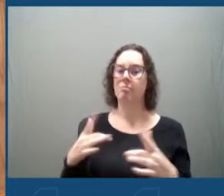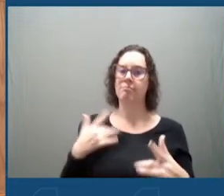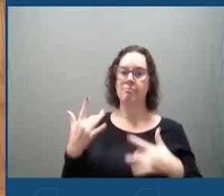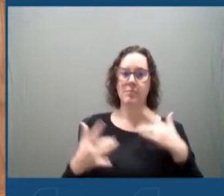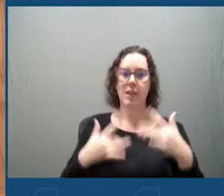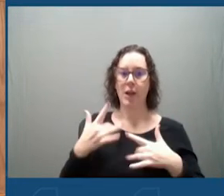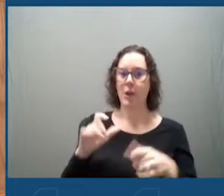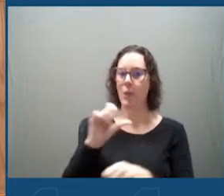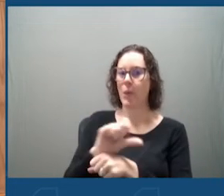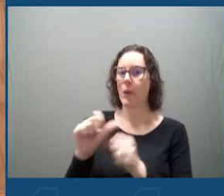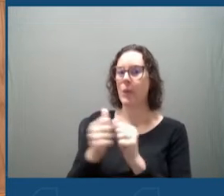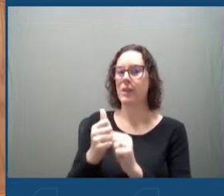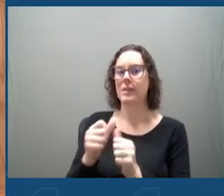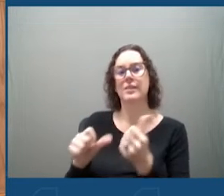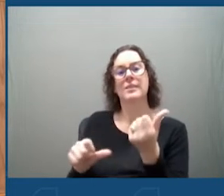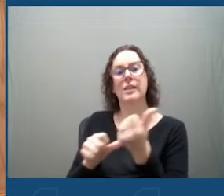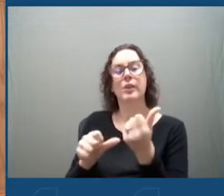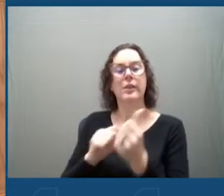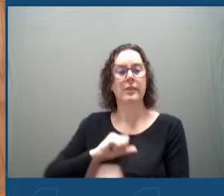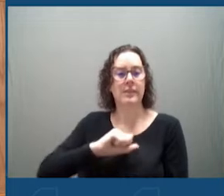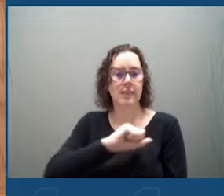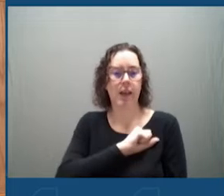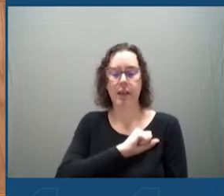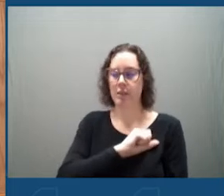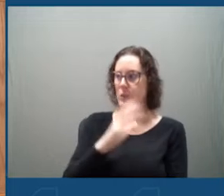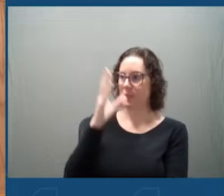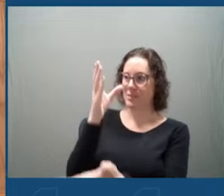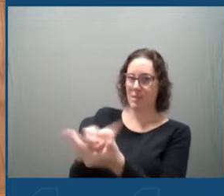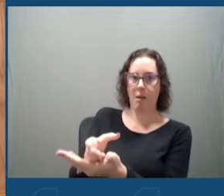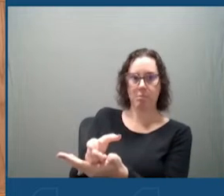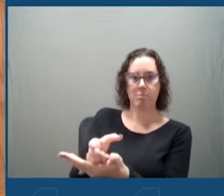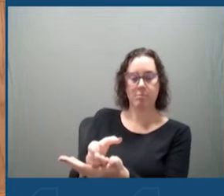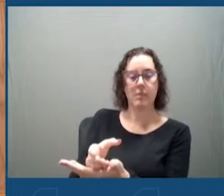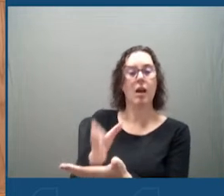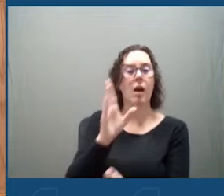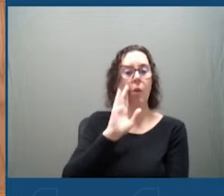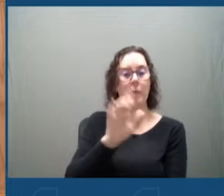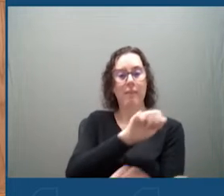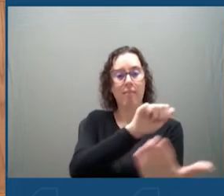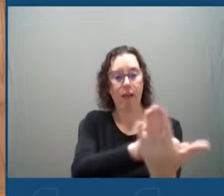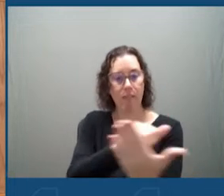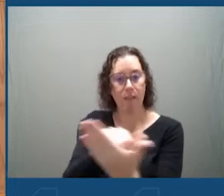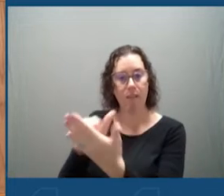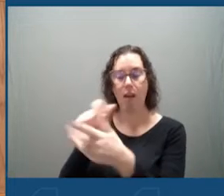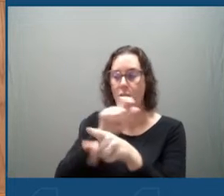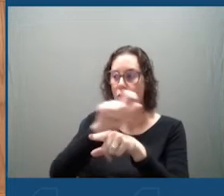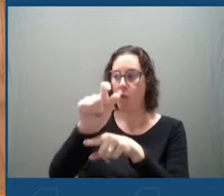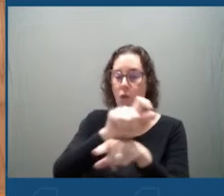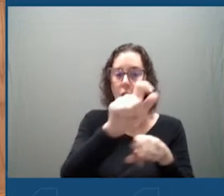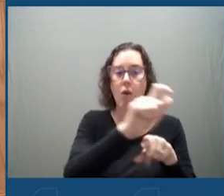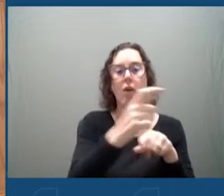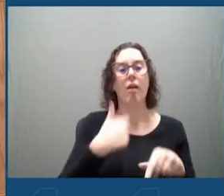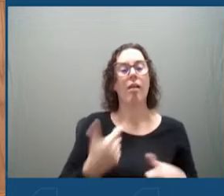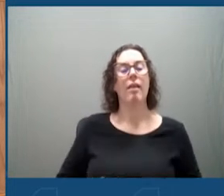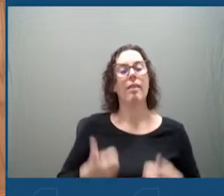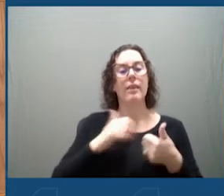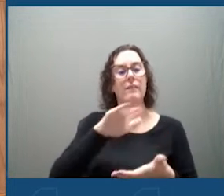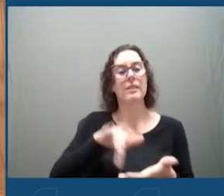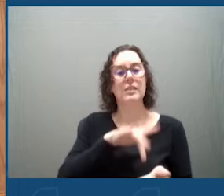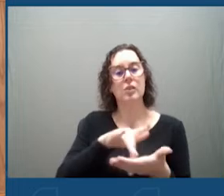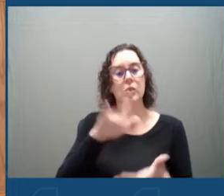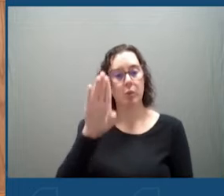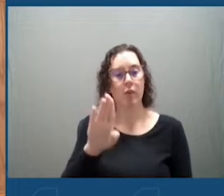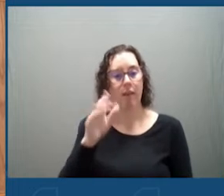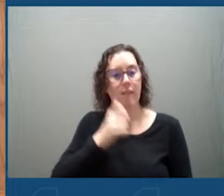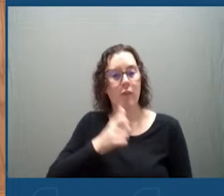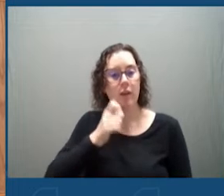knocking on doors and receiving calls. I live in central Brooklyn. I live in a brownstone. I get 2 calls a day. I get